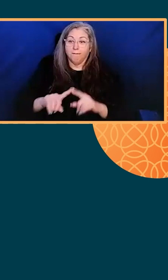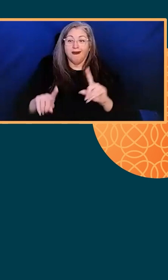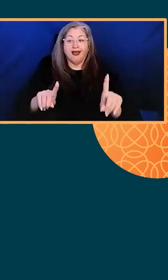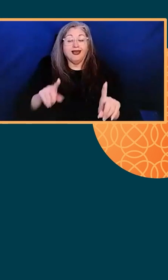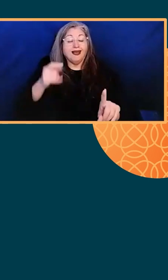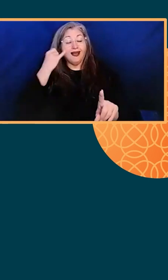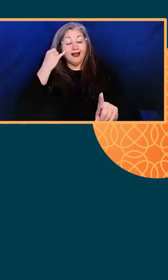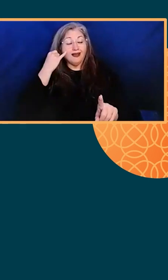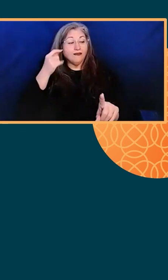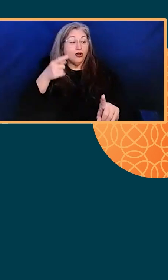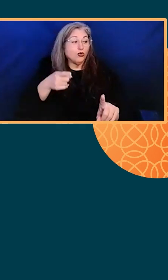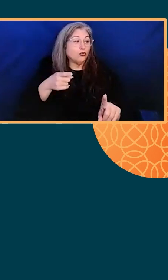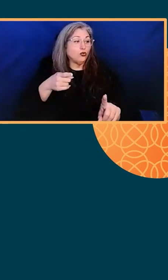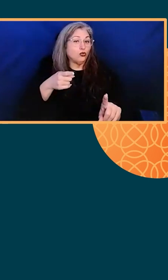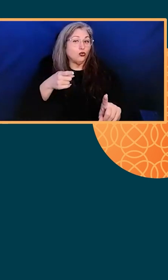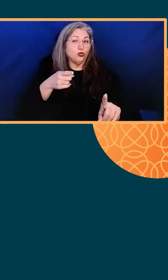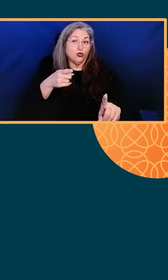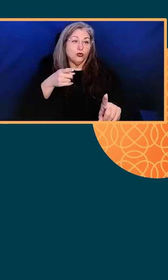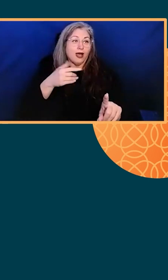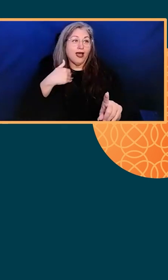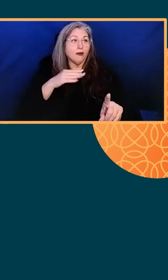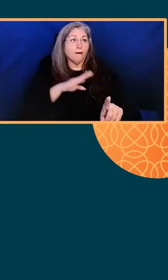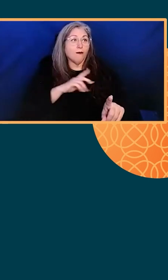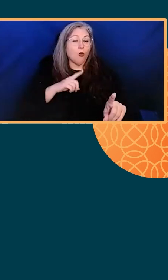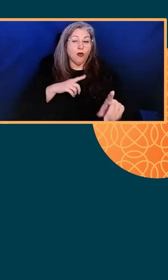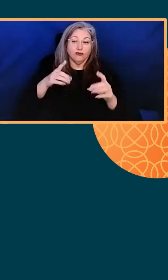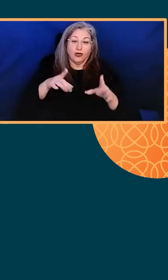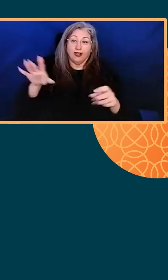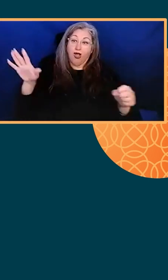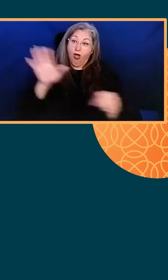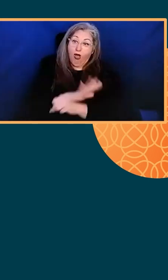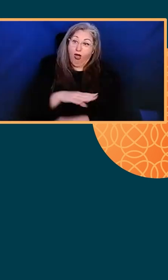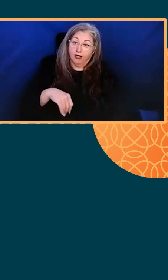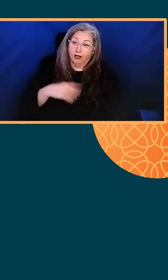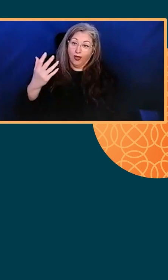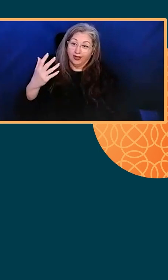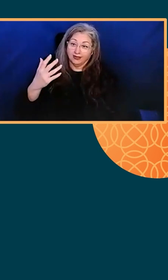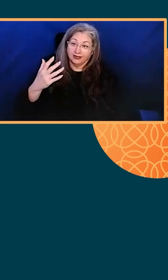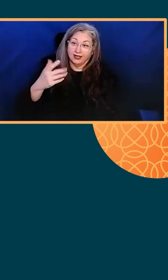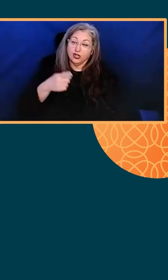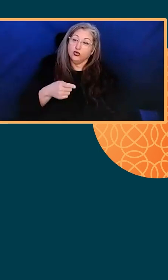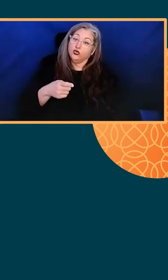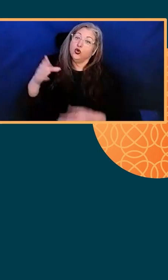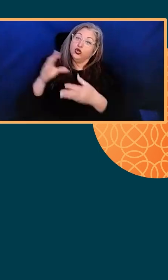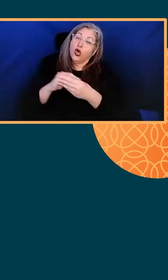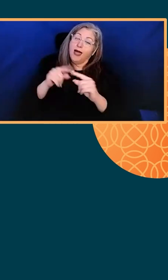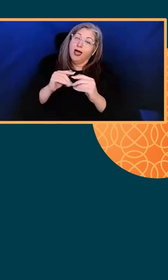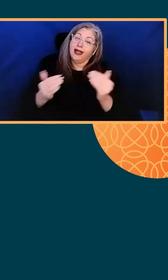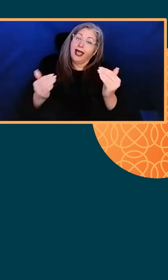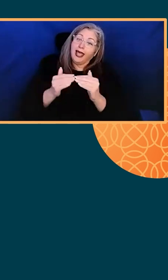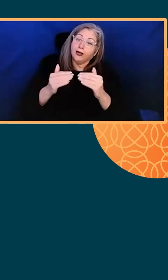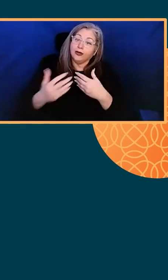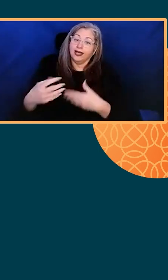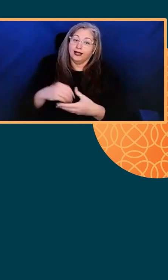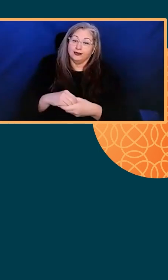have a board of directors that's completely white and you talk about equity and inclusion, you